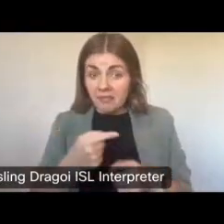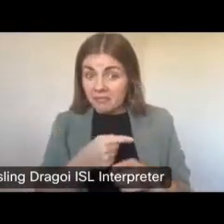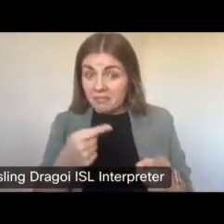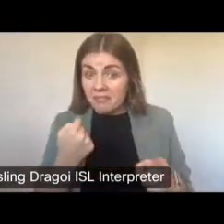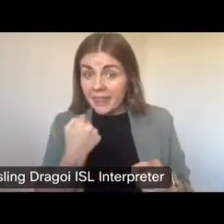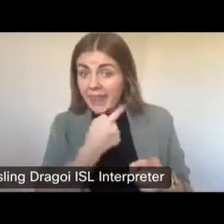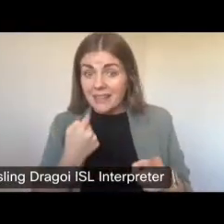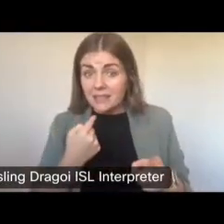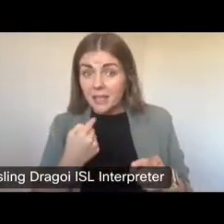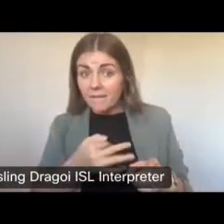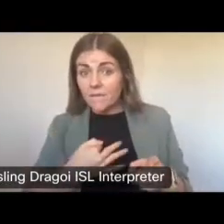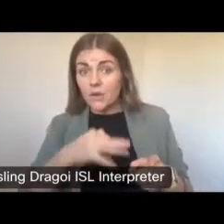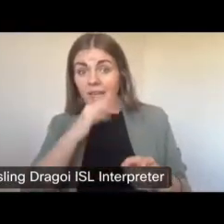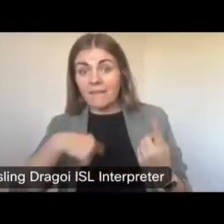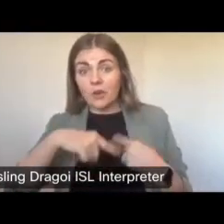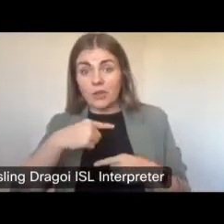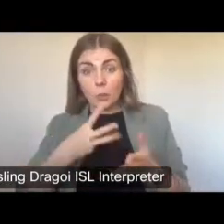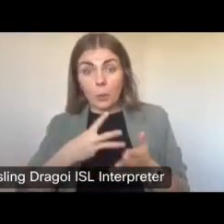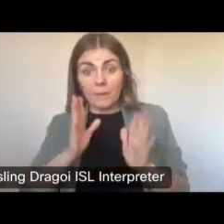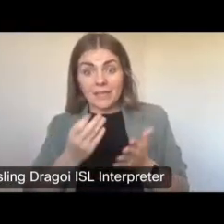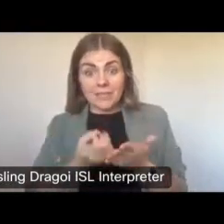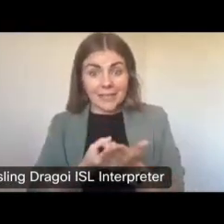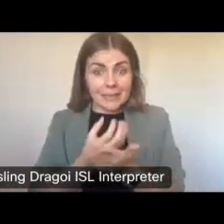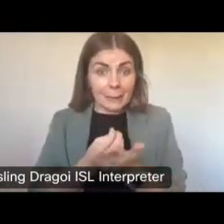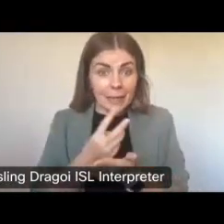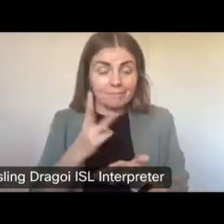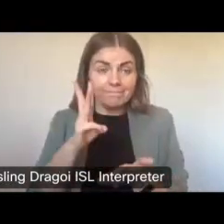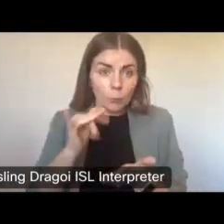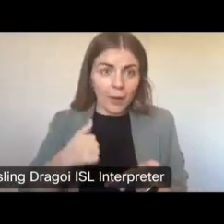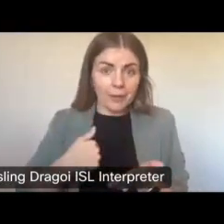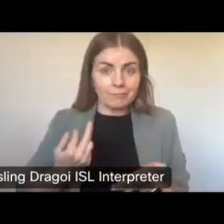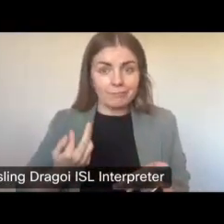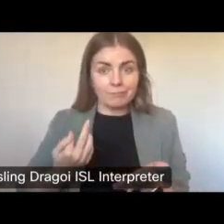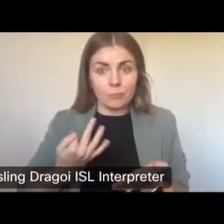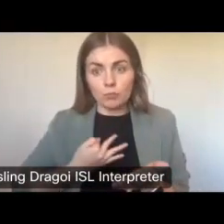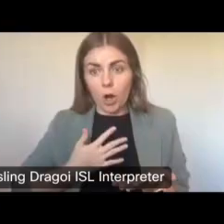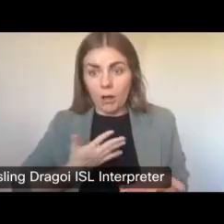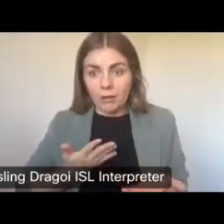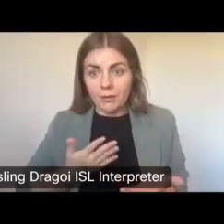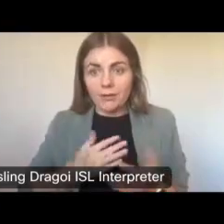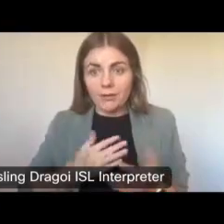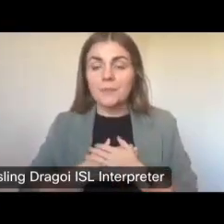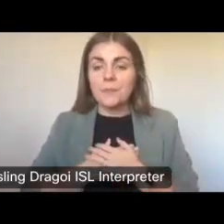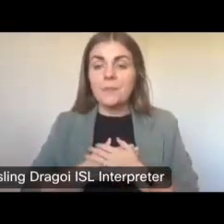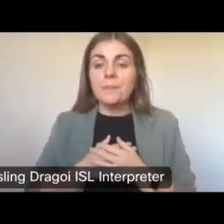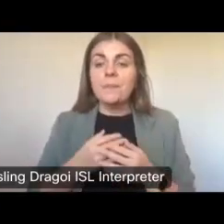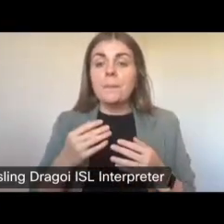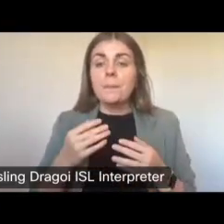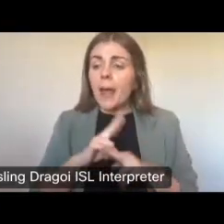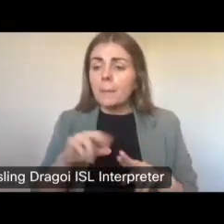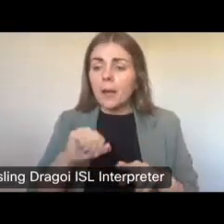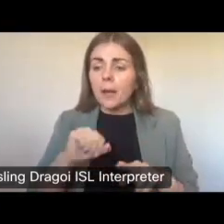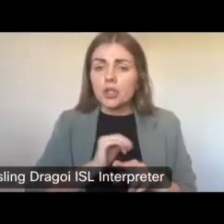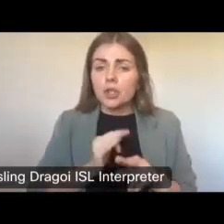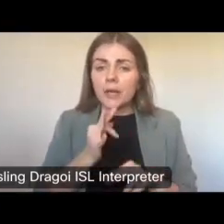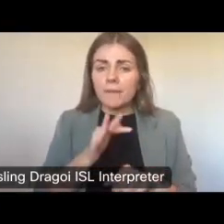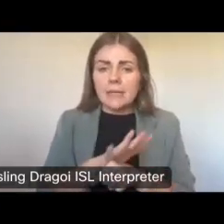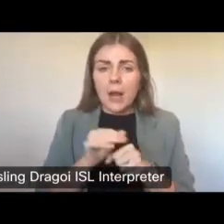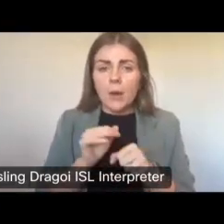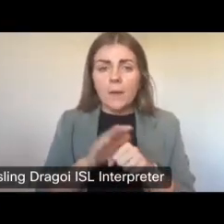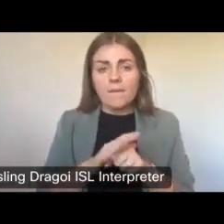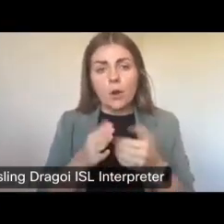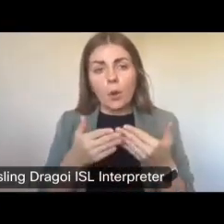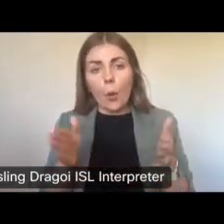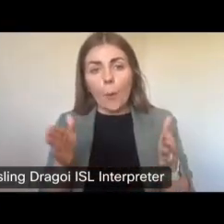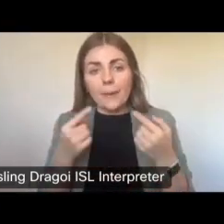explain things. I do think, again, this. I'm not sure if this is really an area of open disclosure, but if you're asking me, one